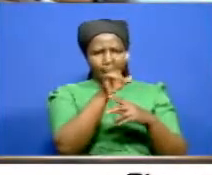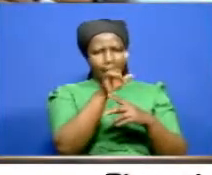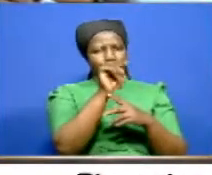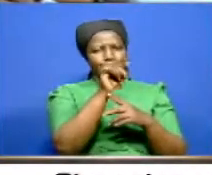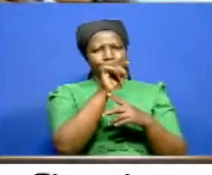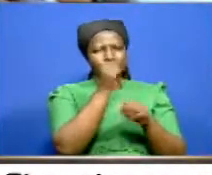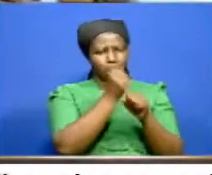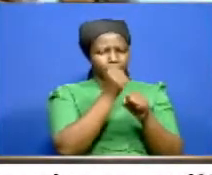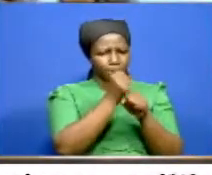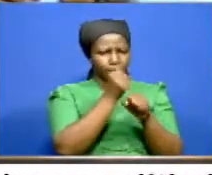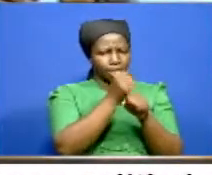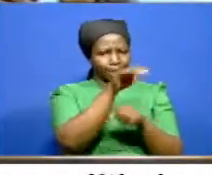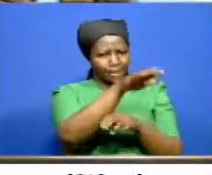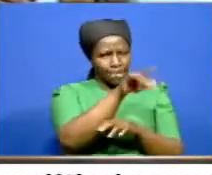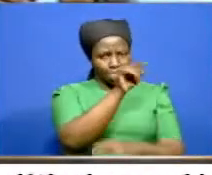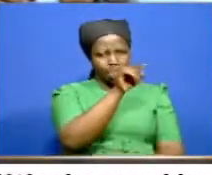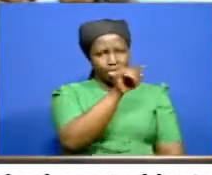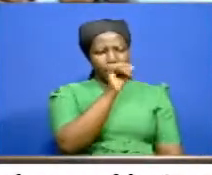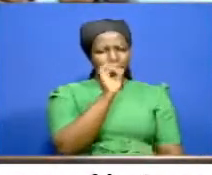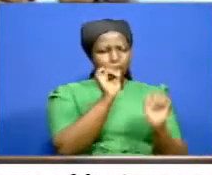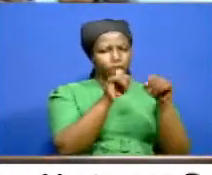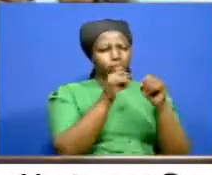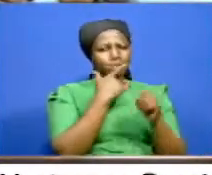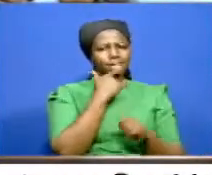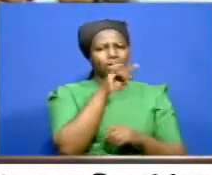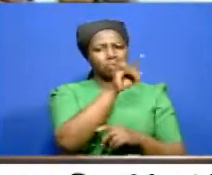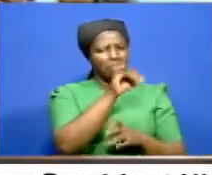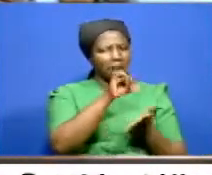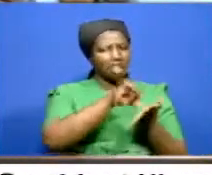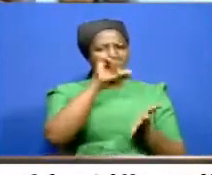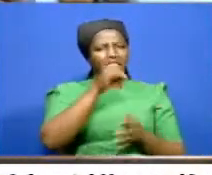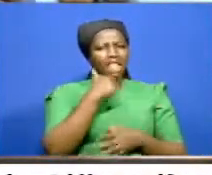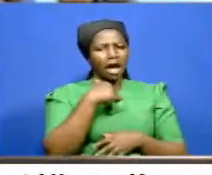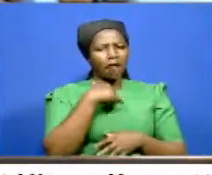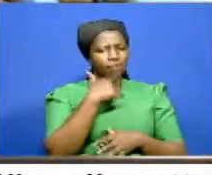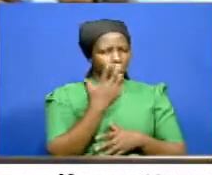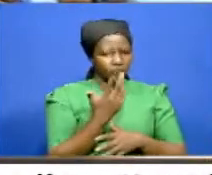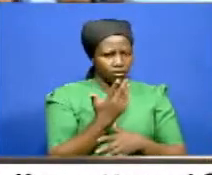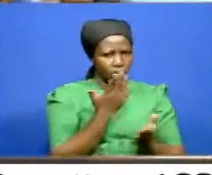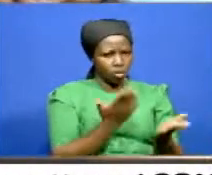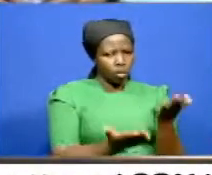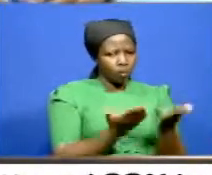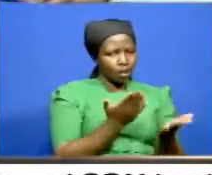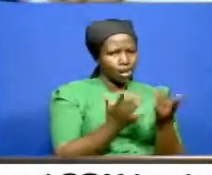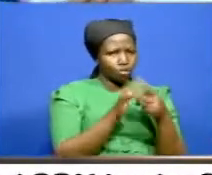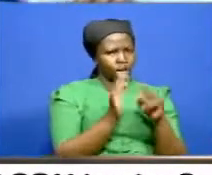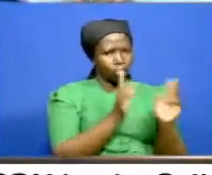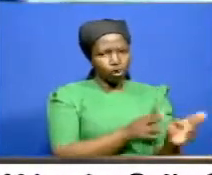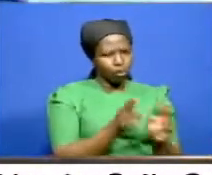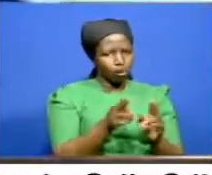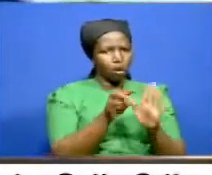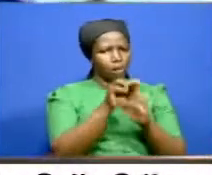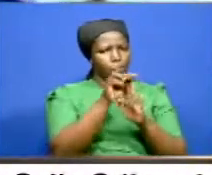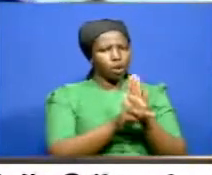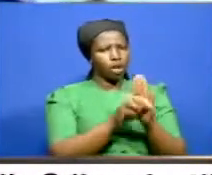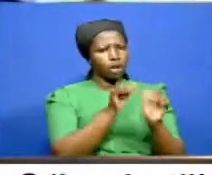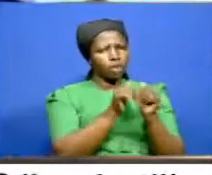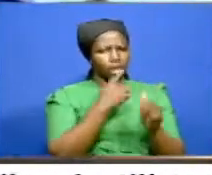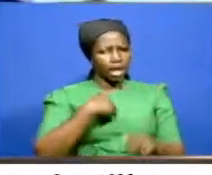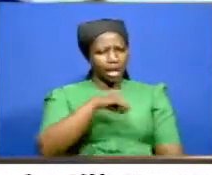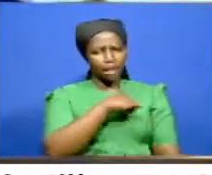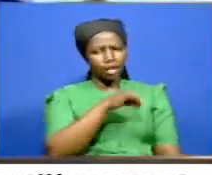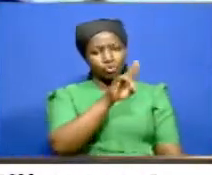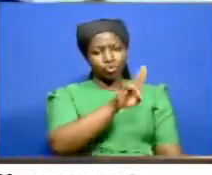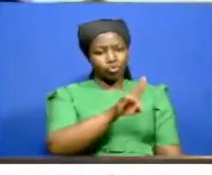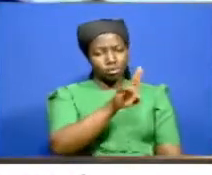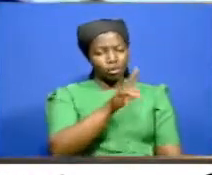operation, can you say that's advantageous as considered to, you know, the usual model that we use to... Yeah, true.